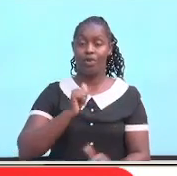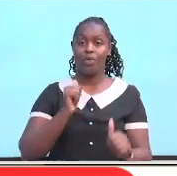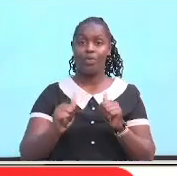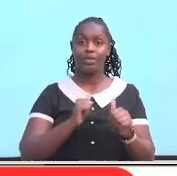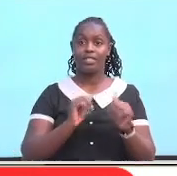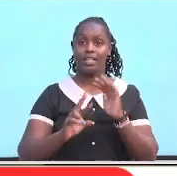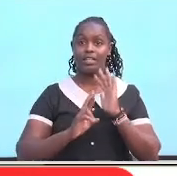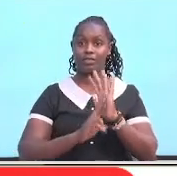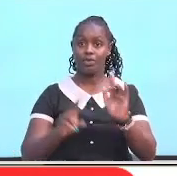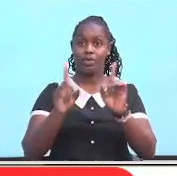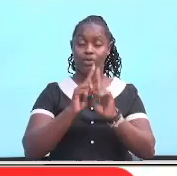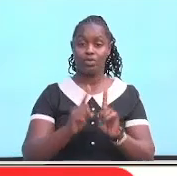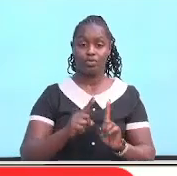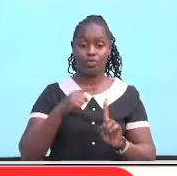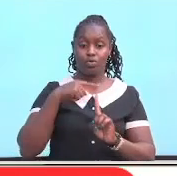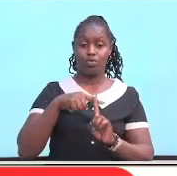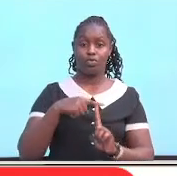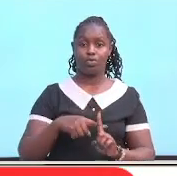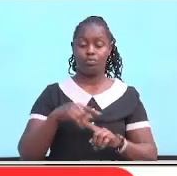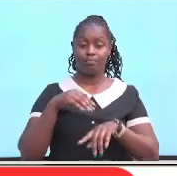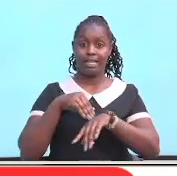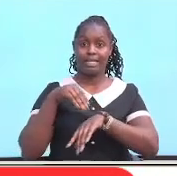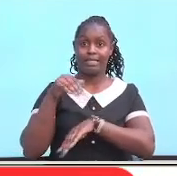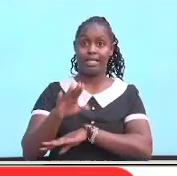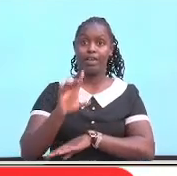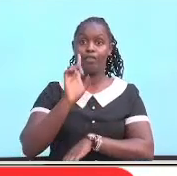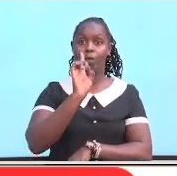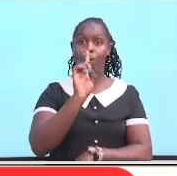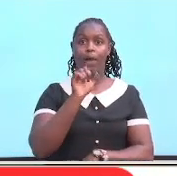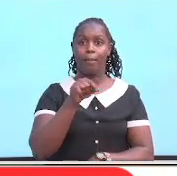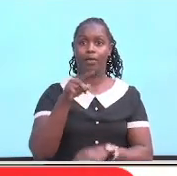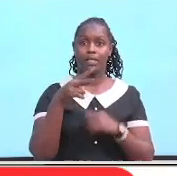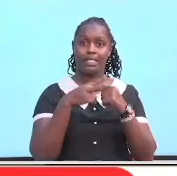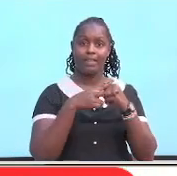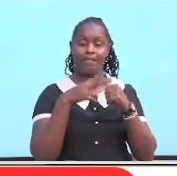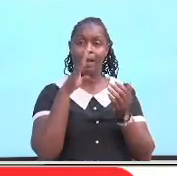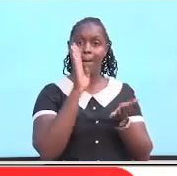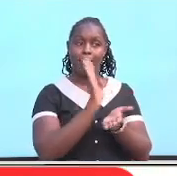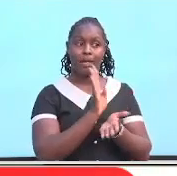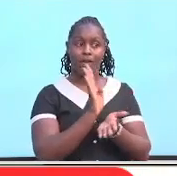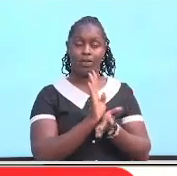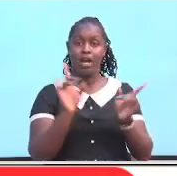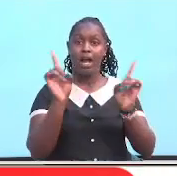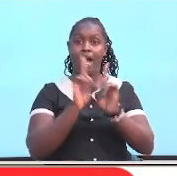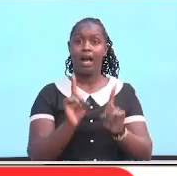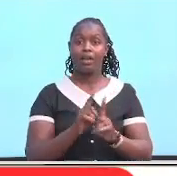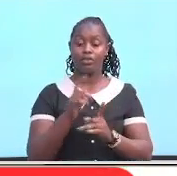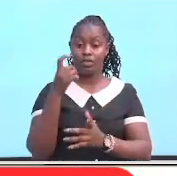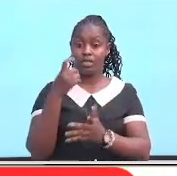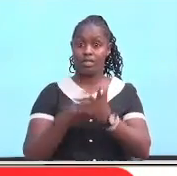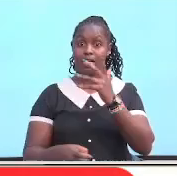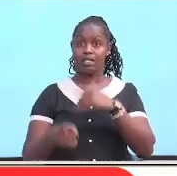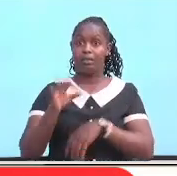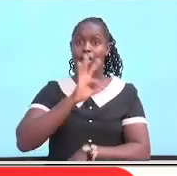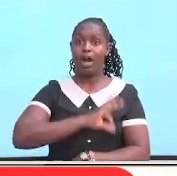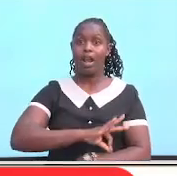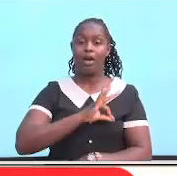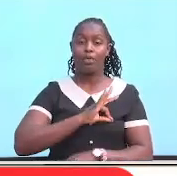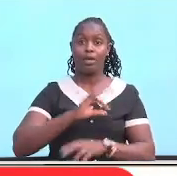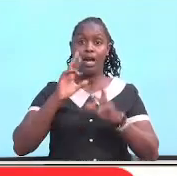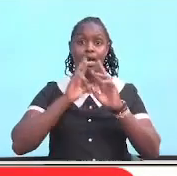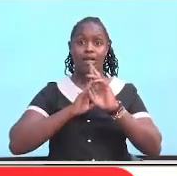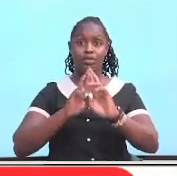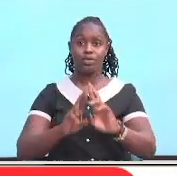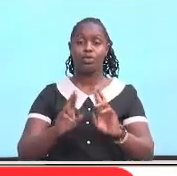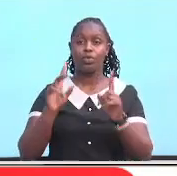an annual total cost saving of 1.7 billion, and taxable car allowance resulting in a